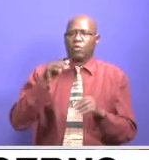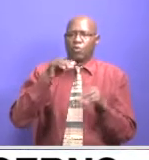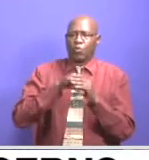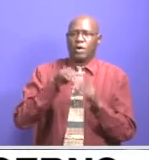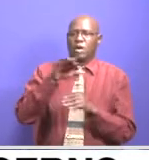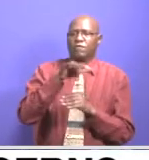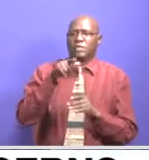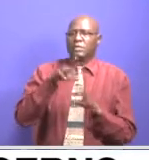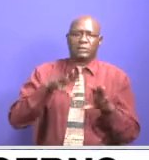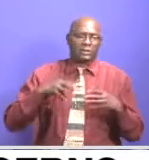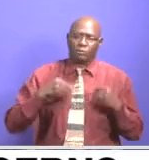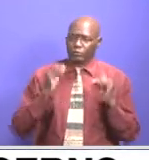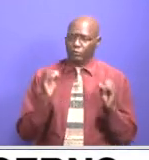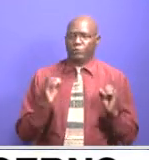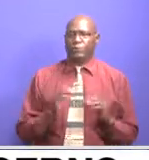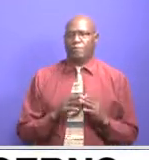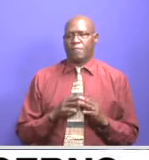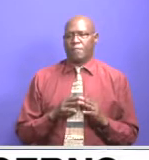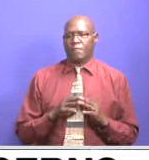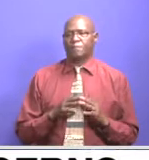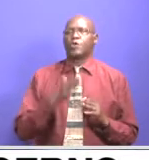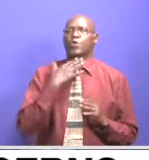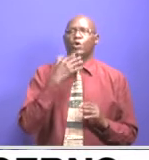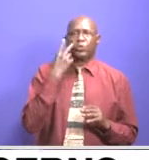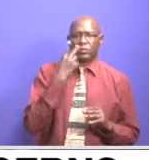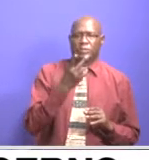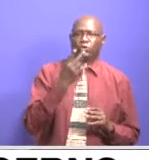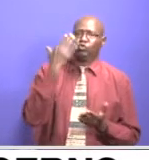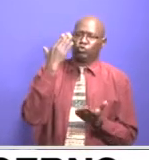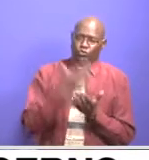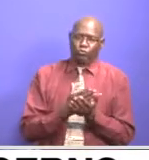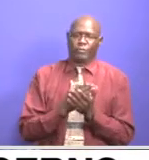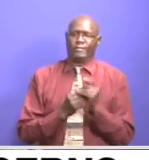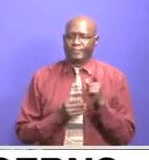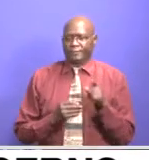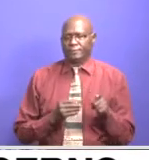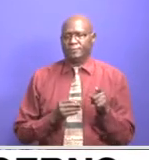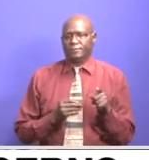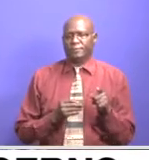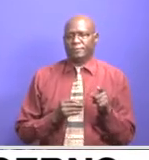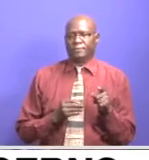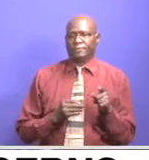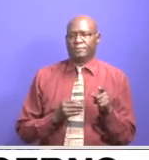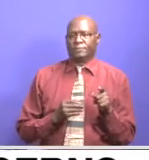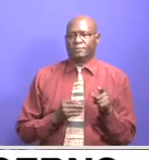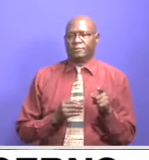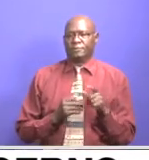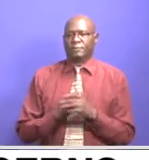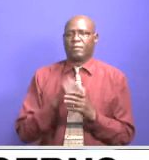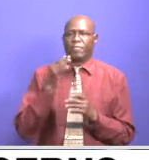not acceptable. We want to see a stop to those incidents of